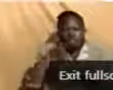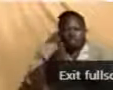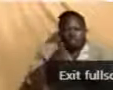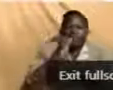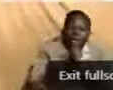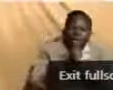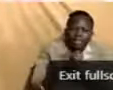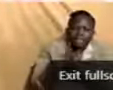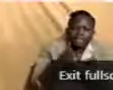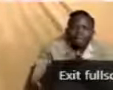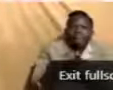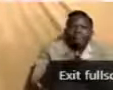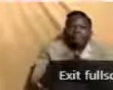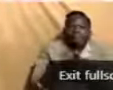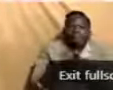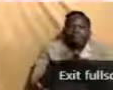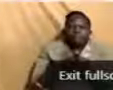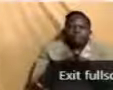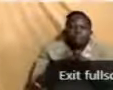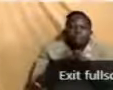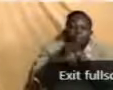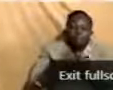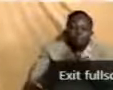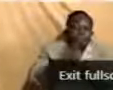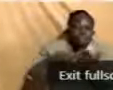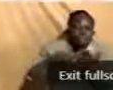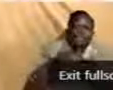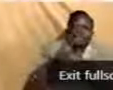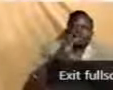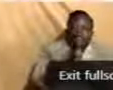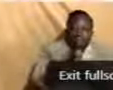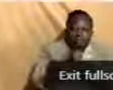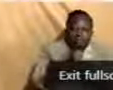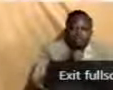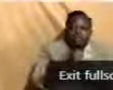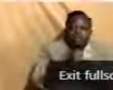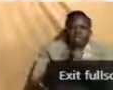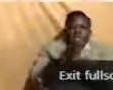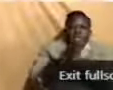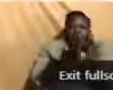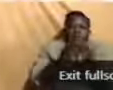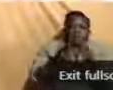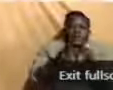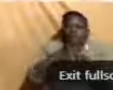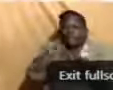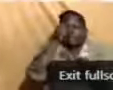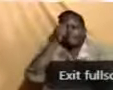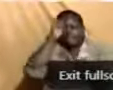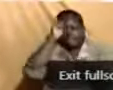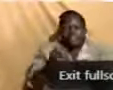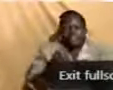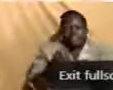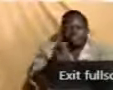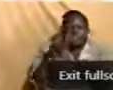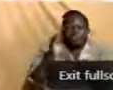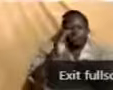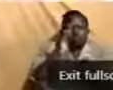their remuneration compared to what they're earning now as High Court judges, compared to what they should be earning as Court of Appeal